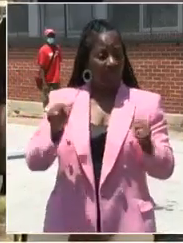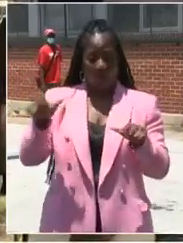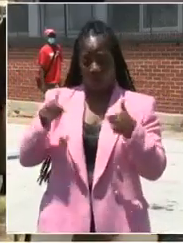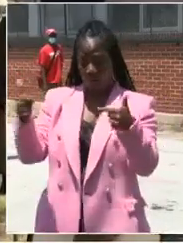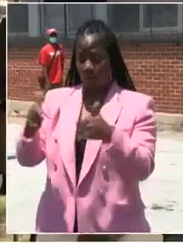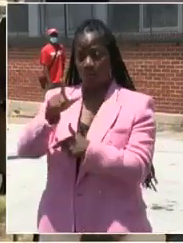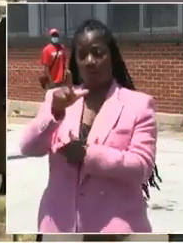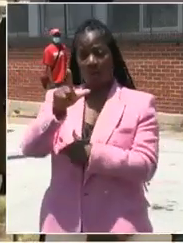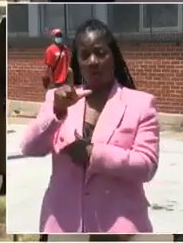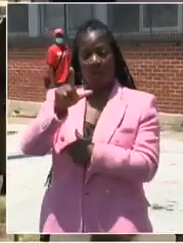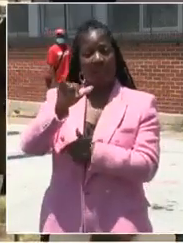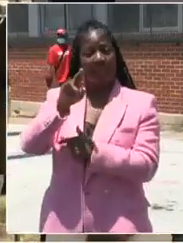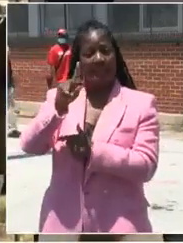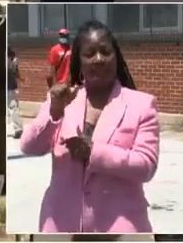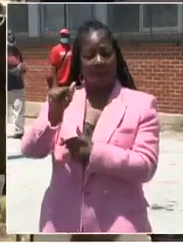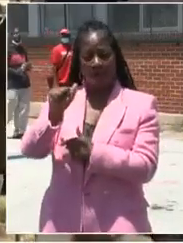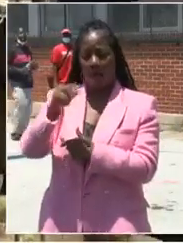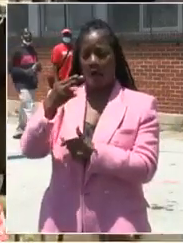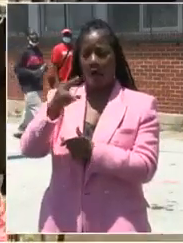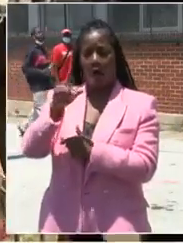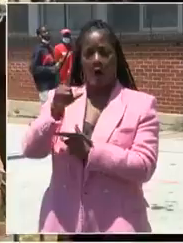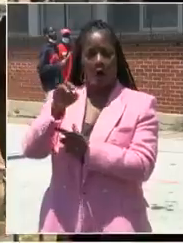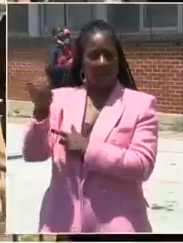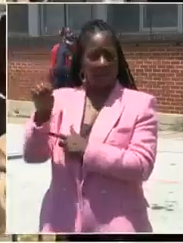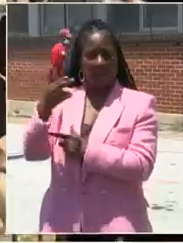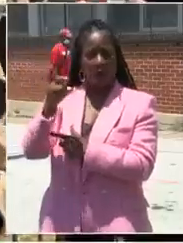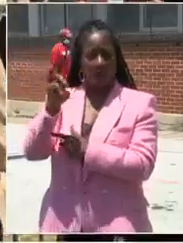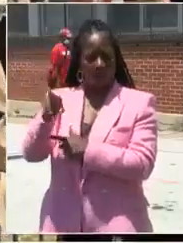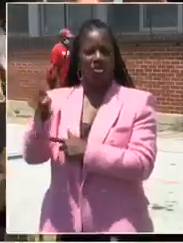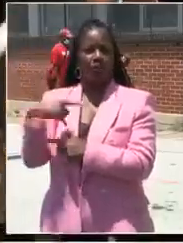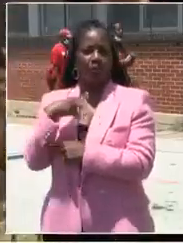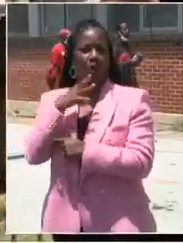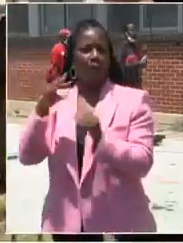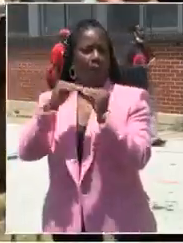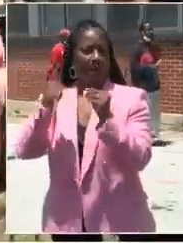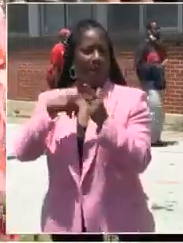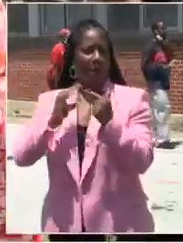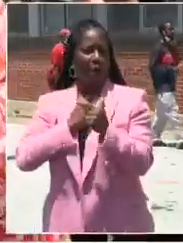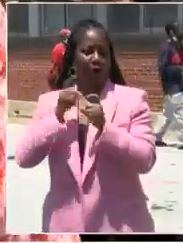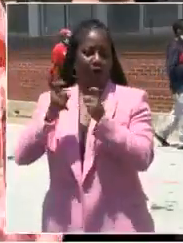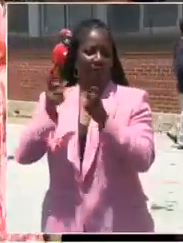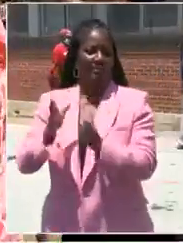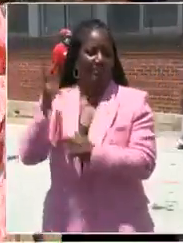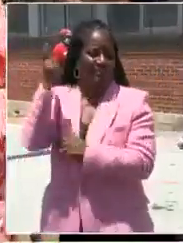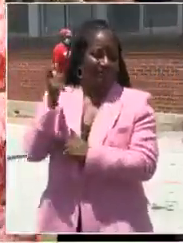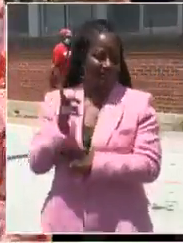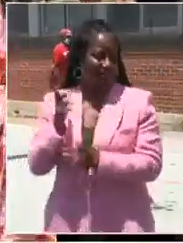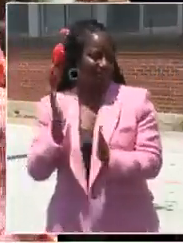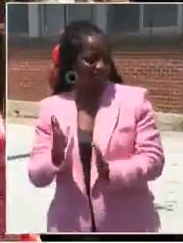to Director Harley Harper, who will talk more about our grantees. Linda.